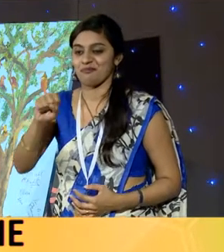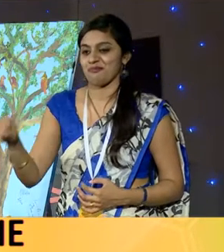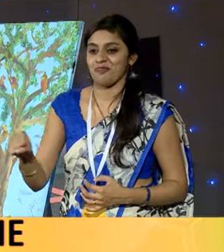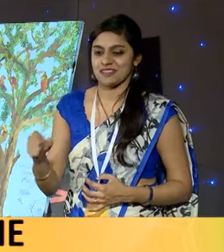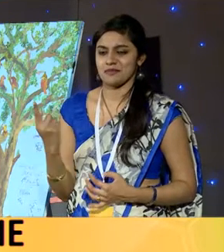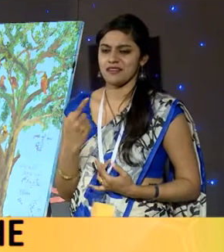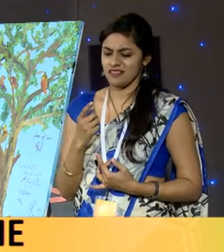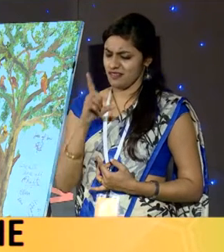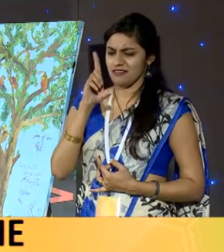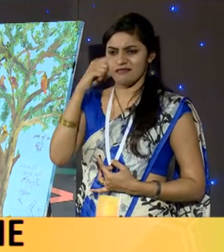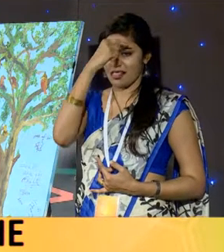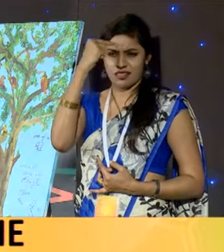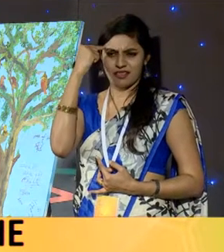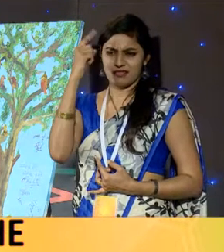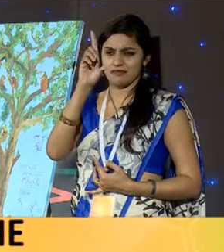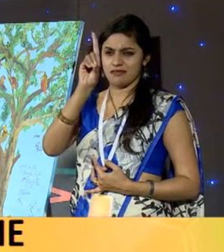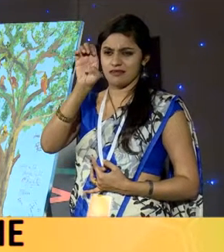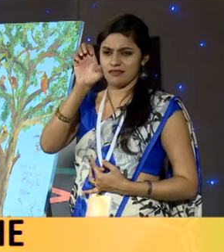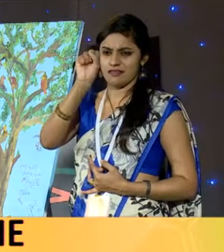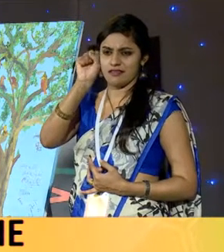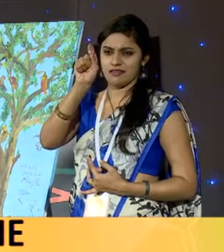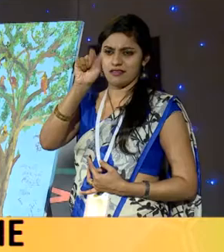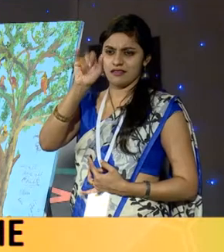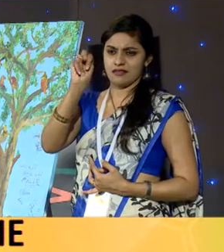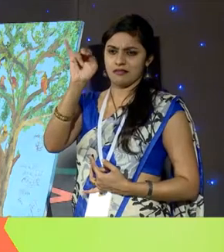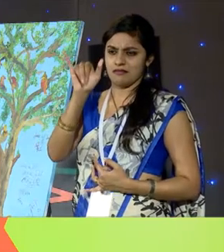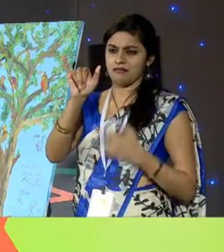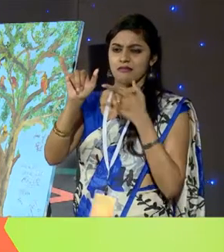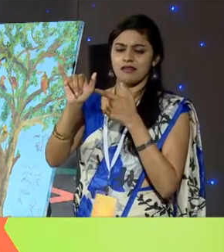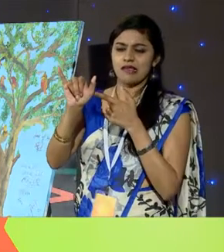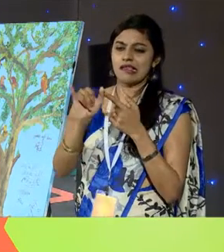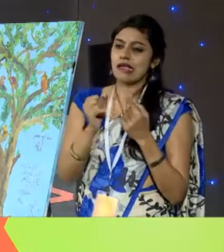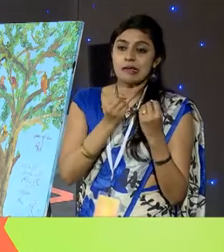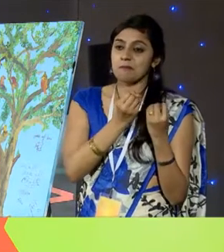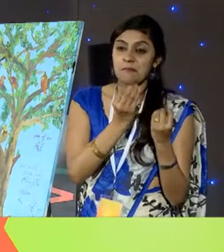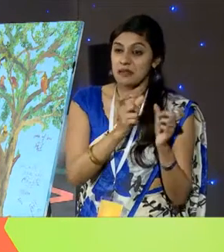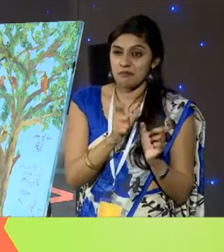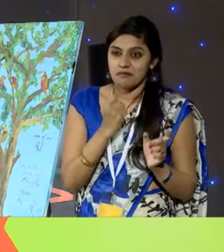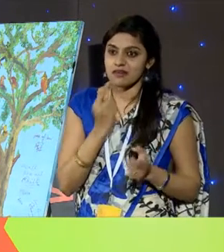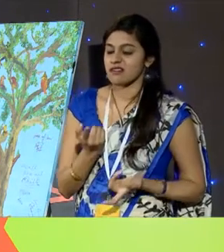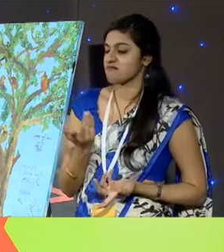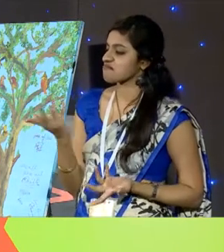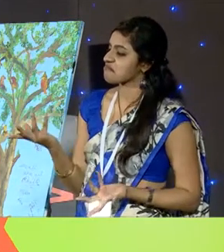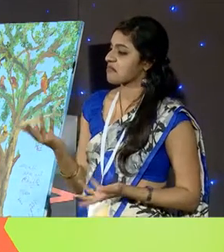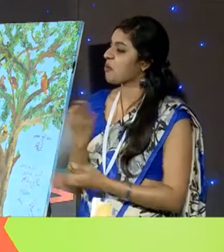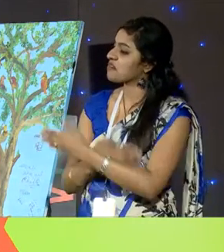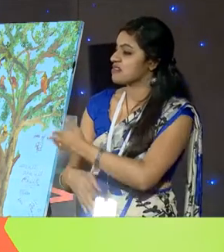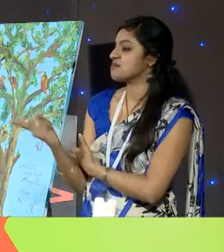people tell us that, oh God, it's your destiny that you have to endure disability.